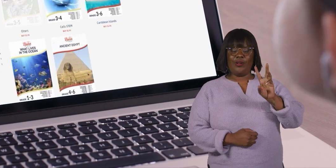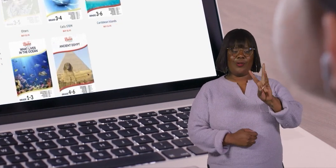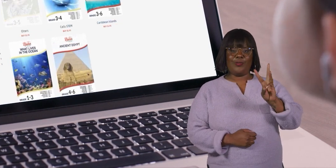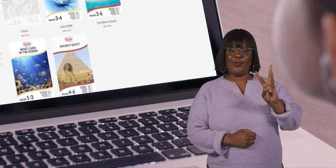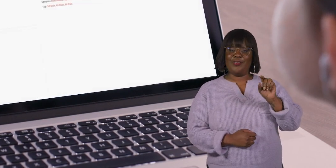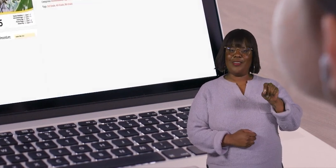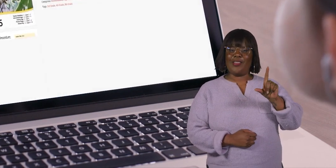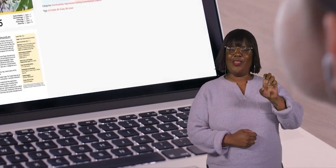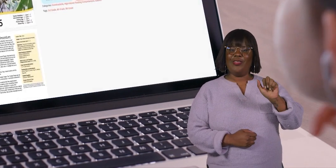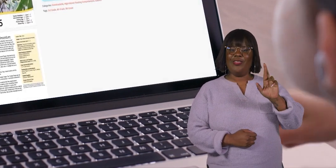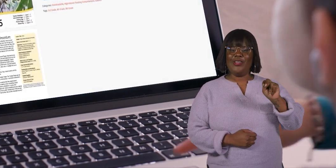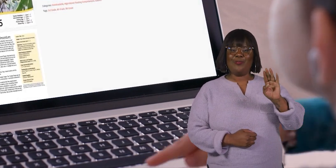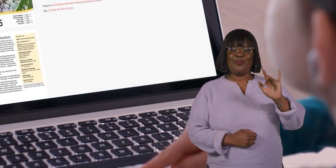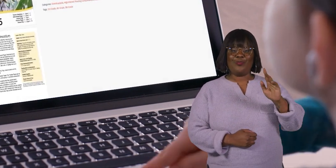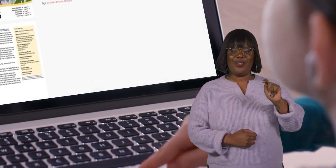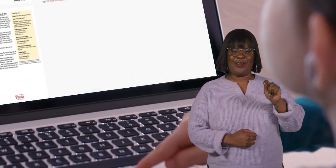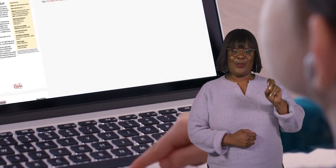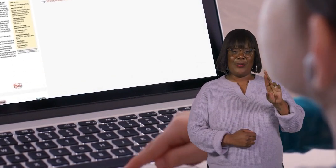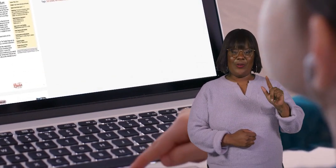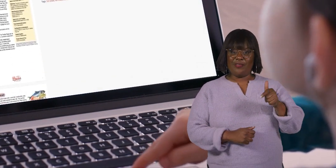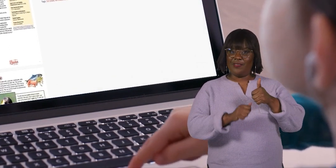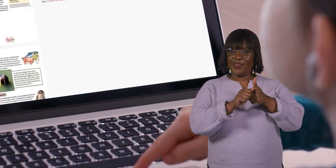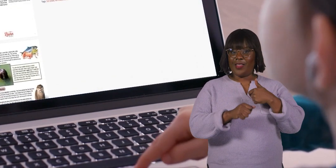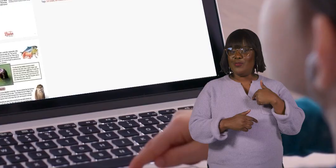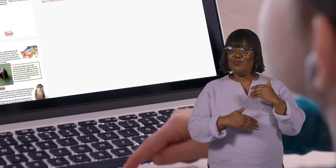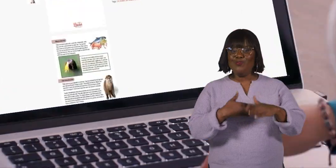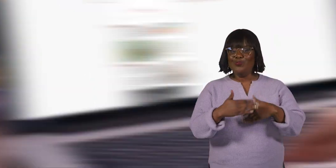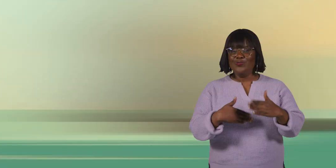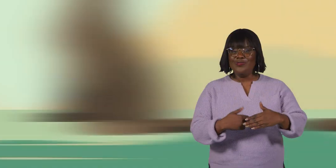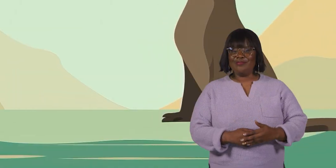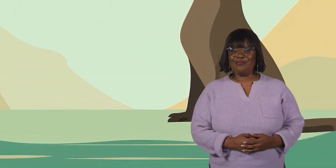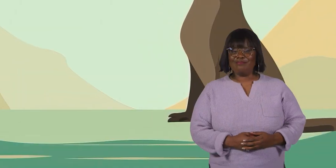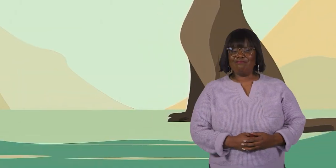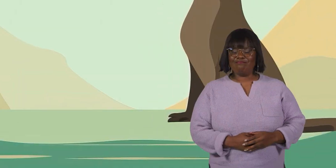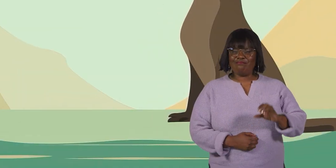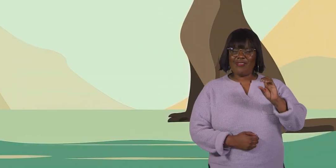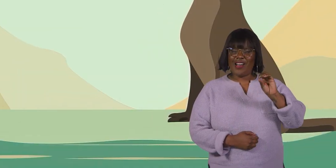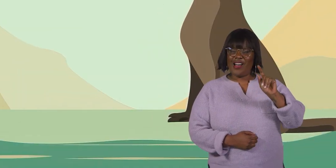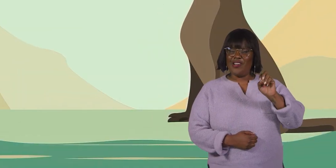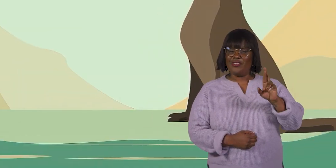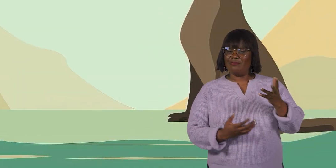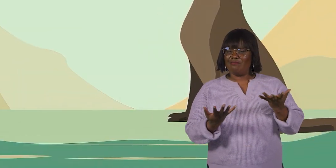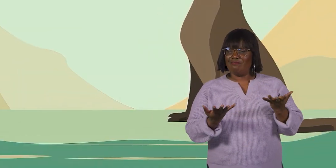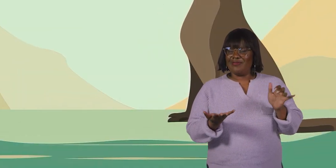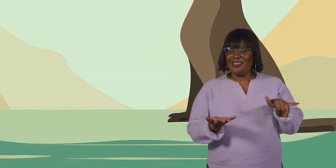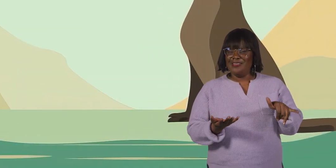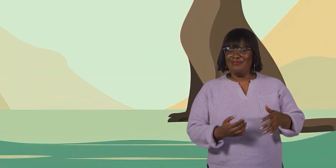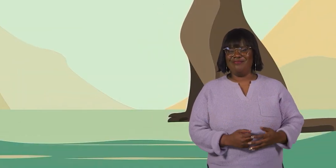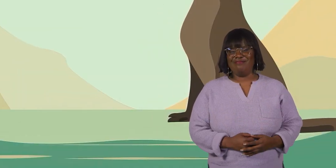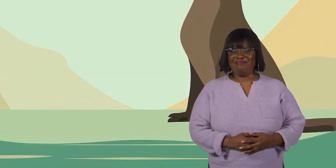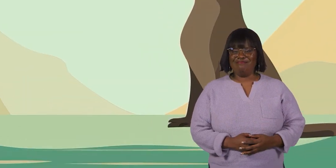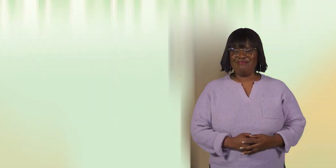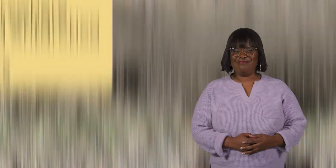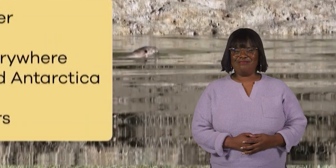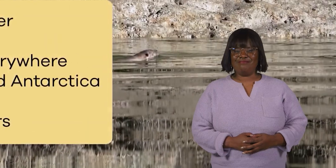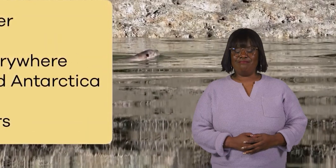learnbright.org, and follow along as we go. What is an otter?